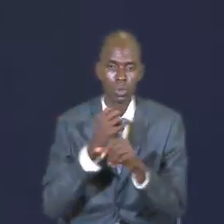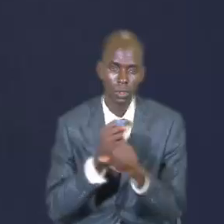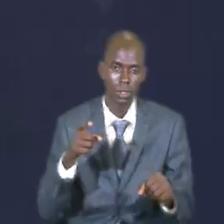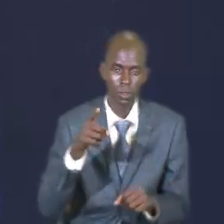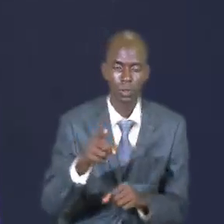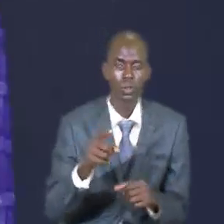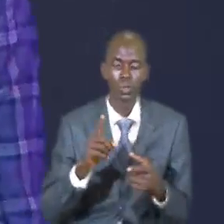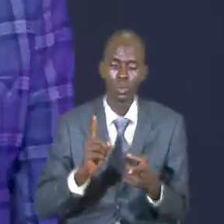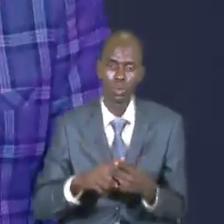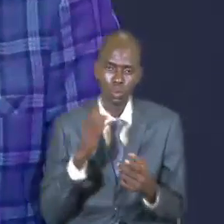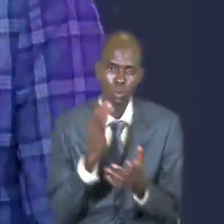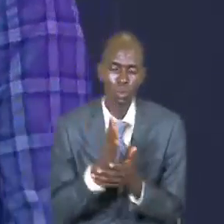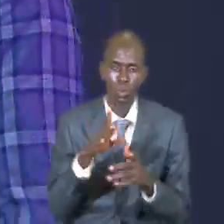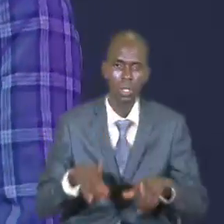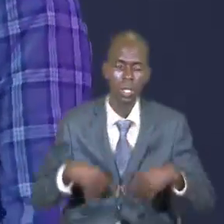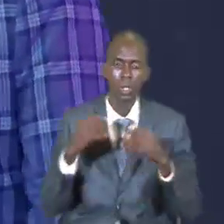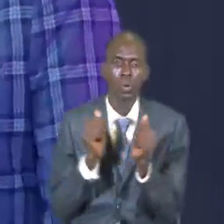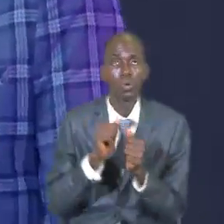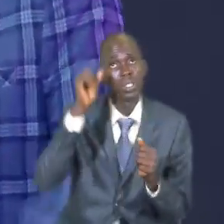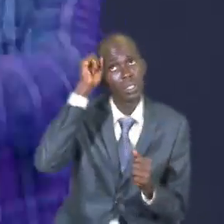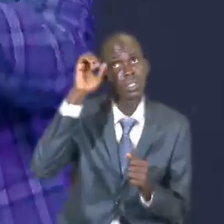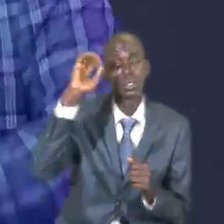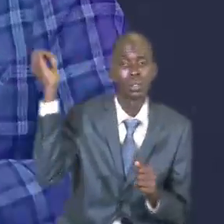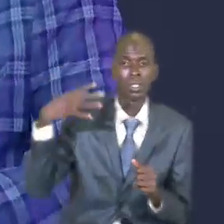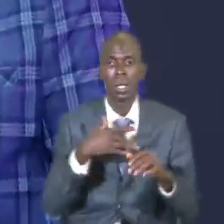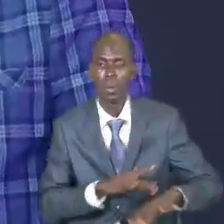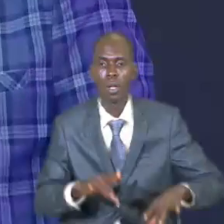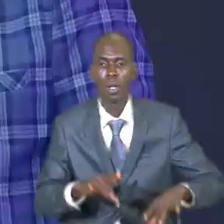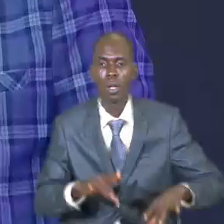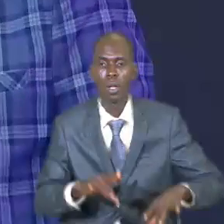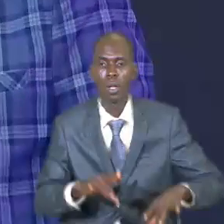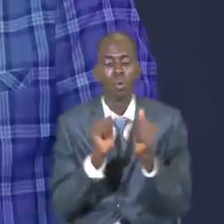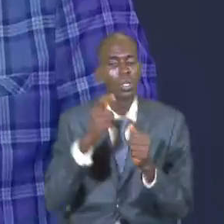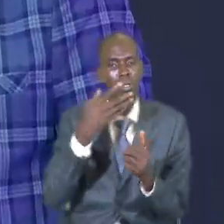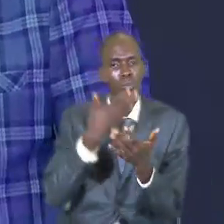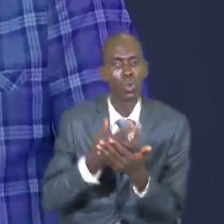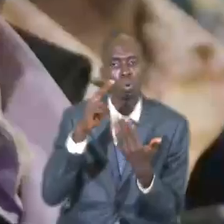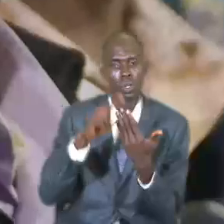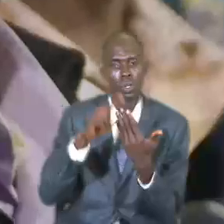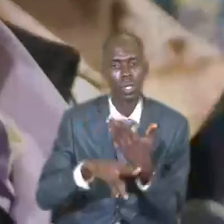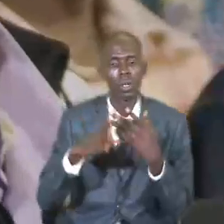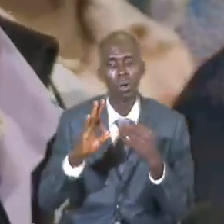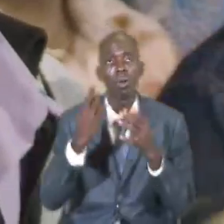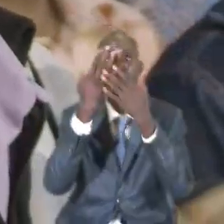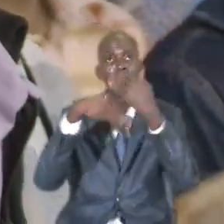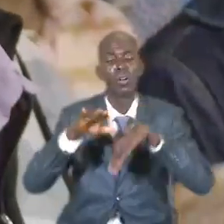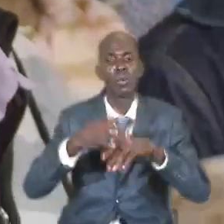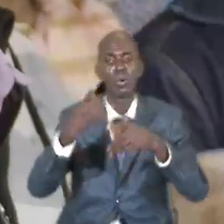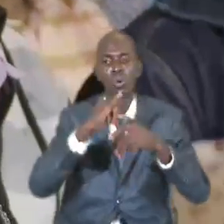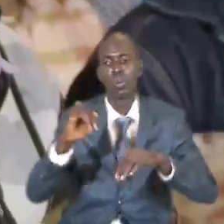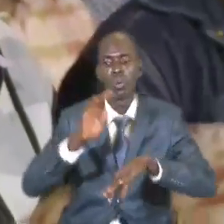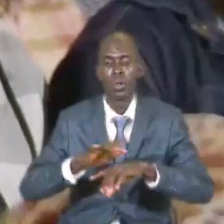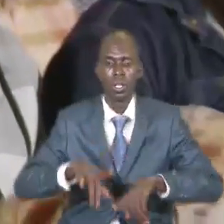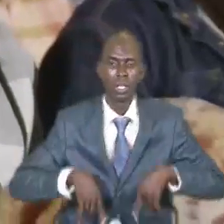mercy. Interrupt your life with the goodness of heaven coming upon your life in Jesus' name. That's why